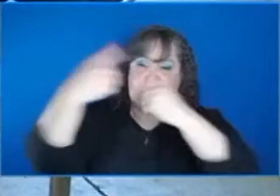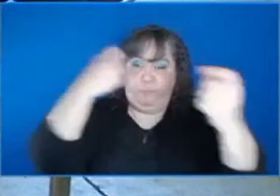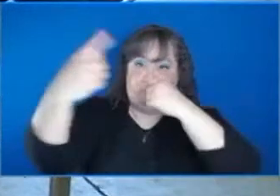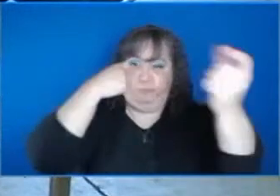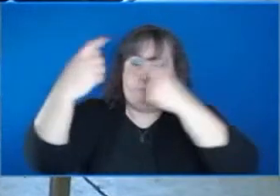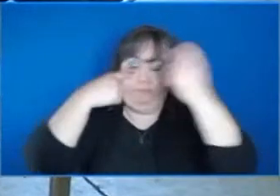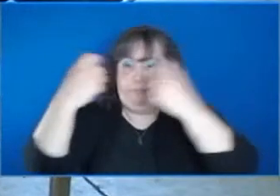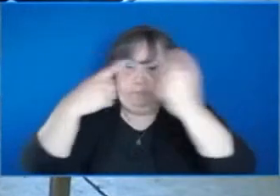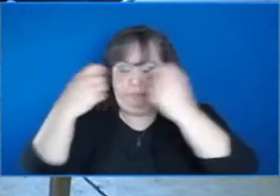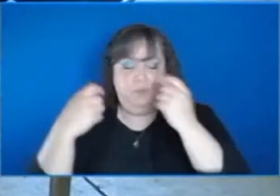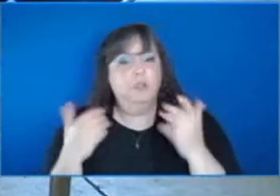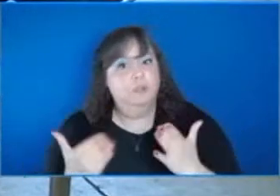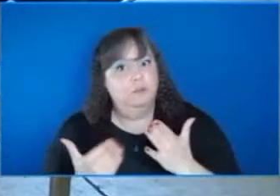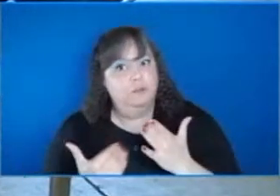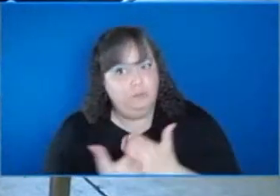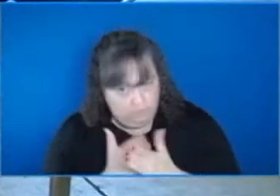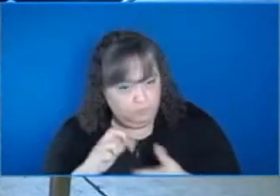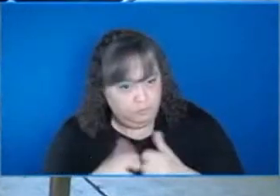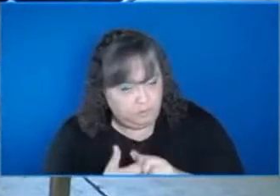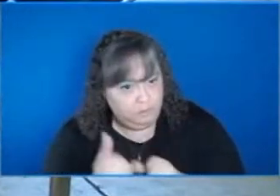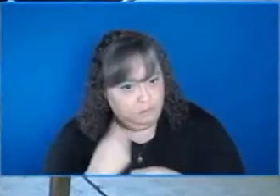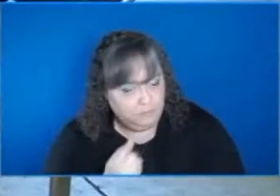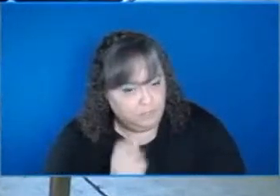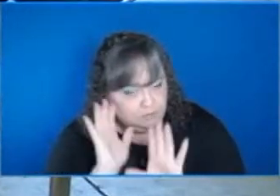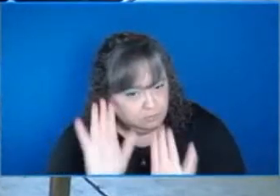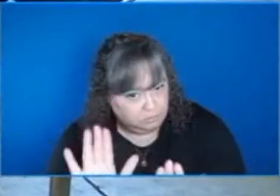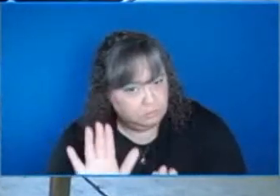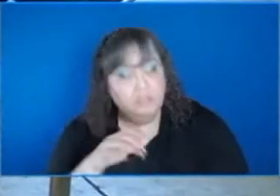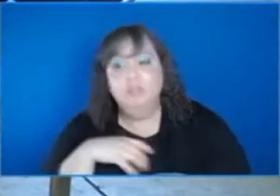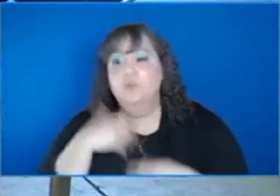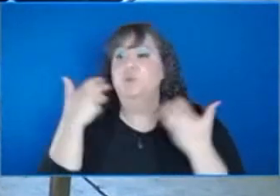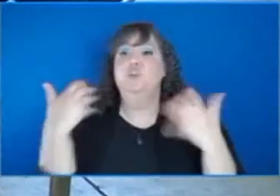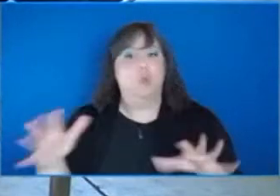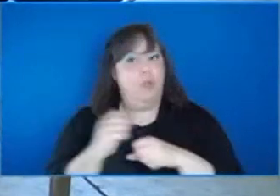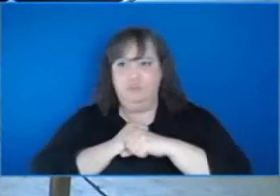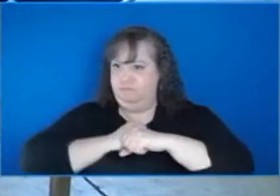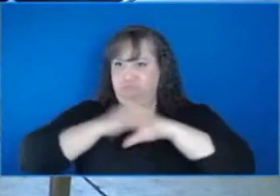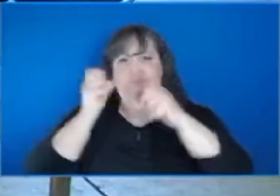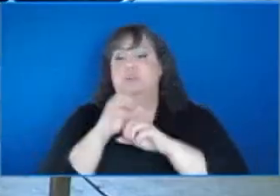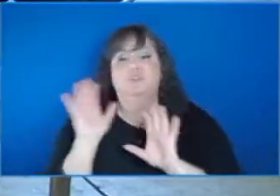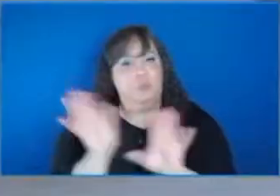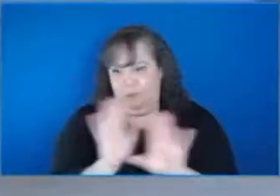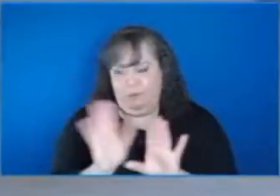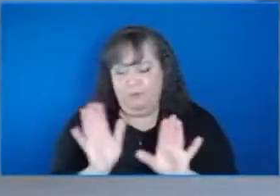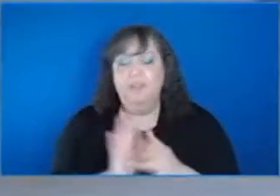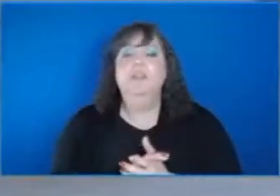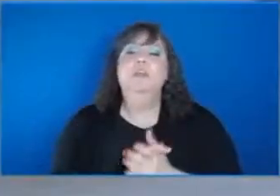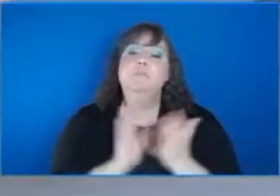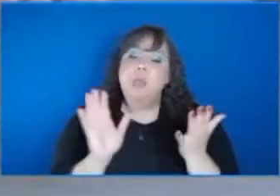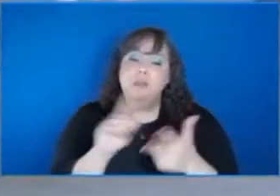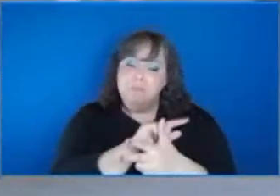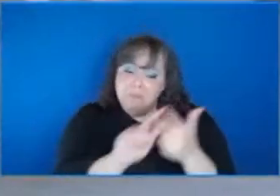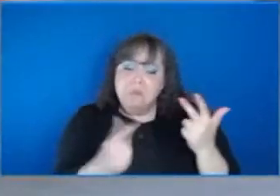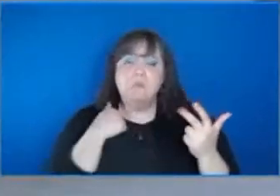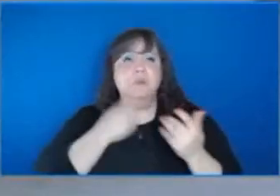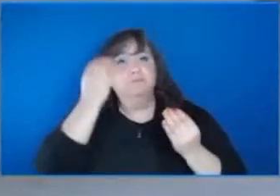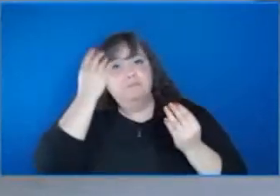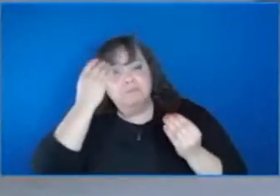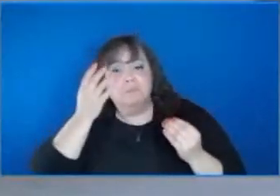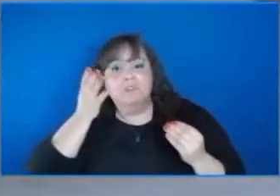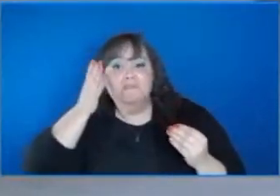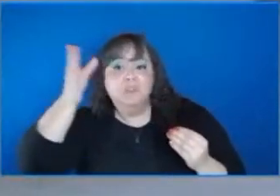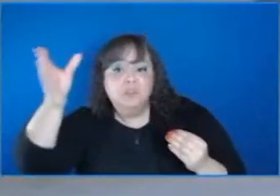And then we have new problems. So we really don't want to blow it up. Okay. So those are things that we're thinking about for the future. I already mentioned the